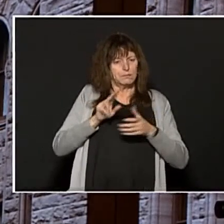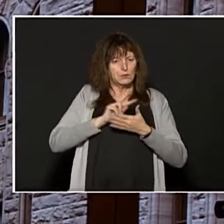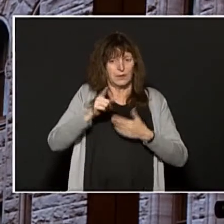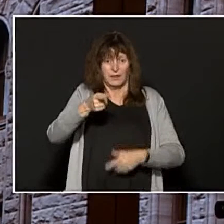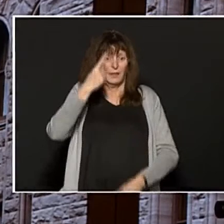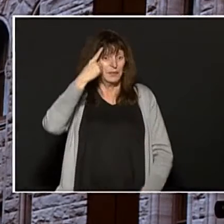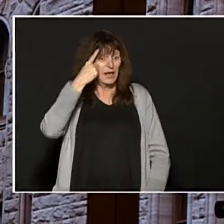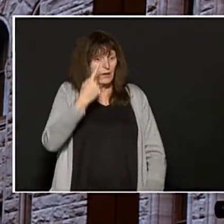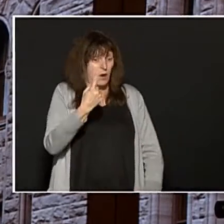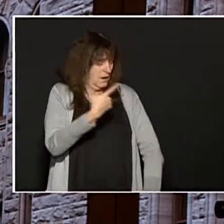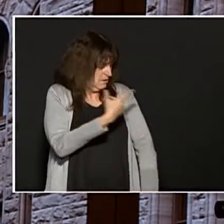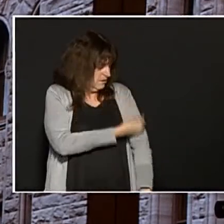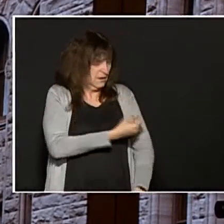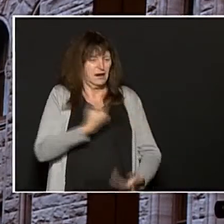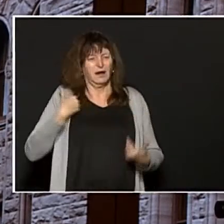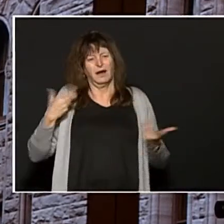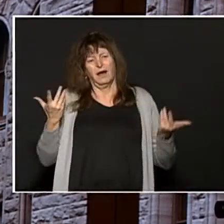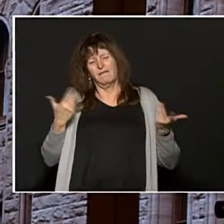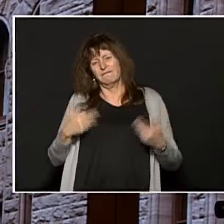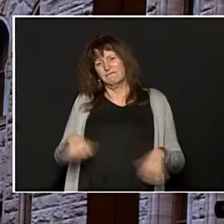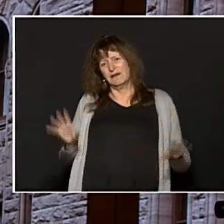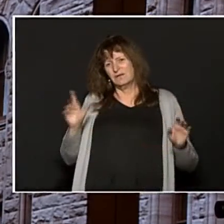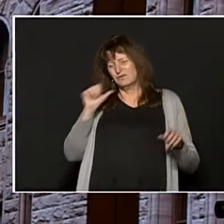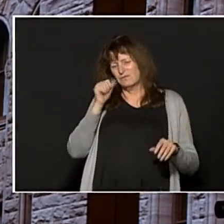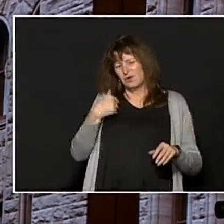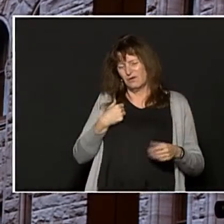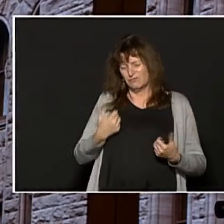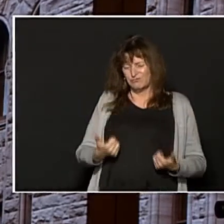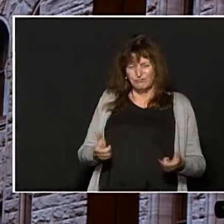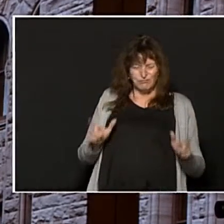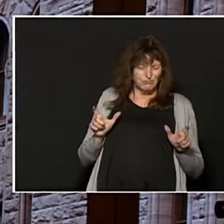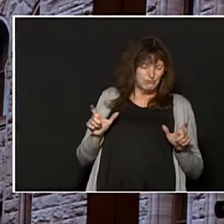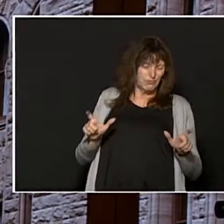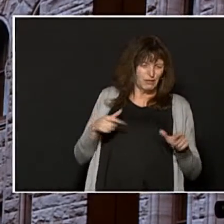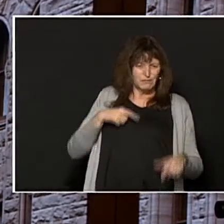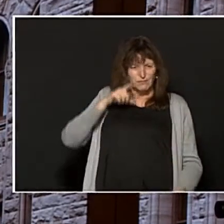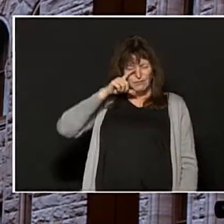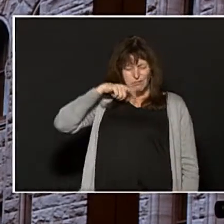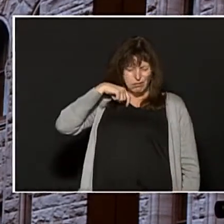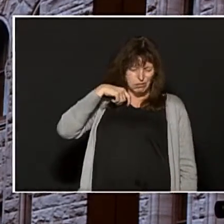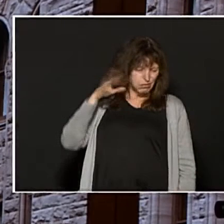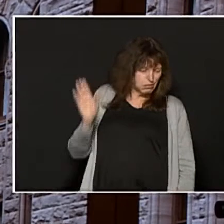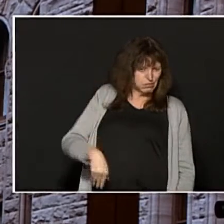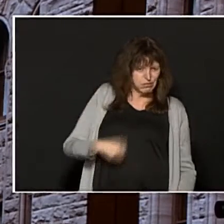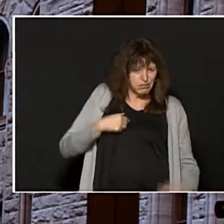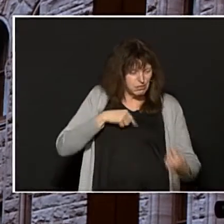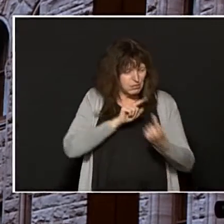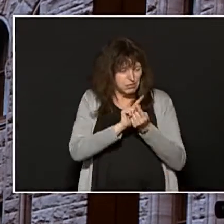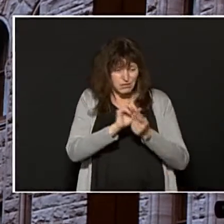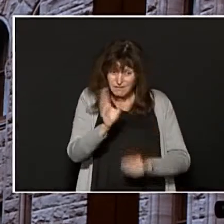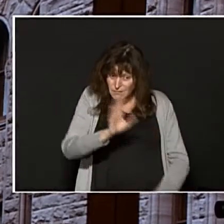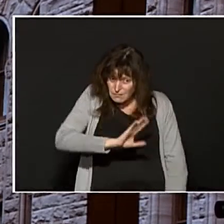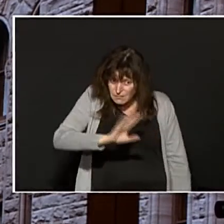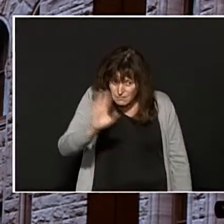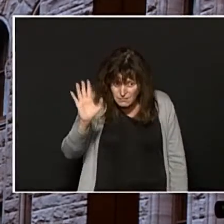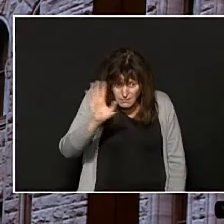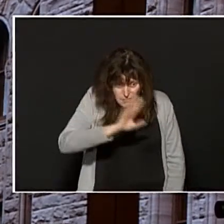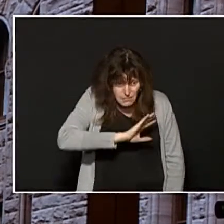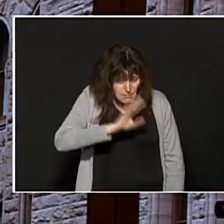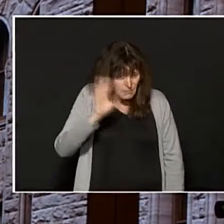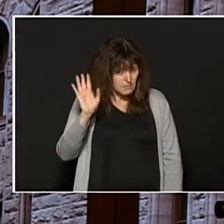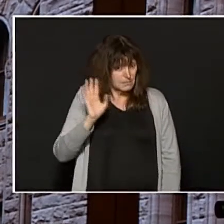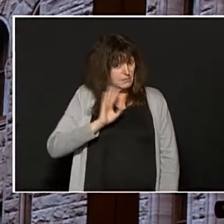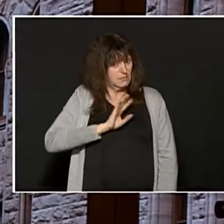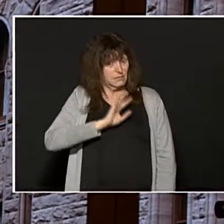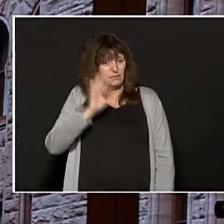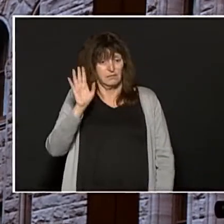off all public health measures and precautions. That would be a grave mistake. And so you still have to do what you need to do. And even